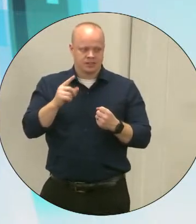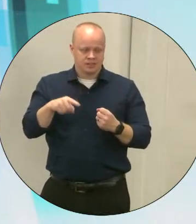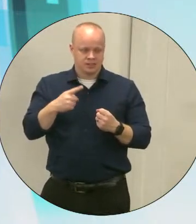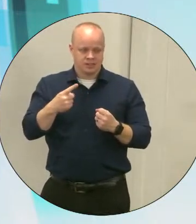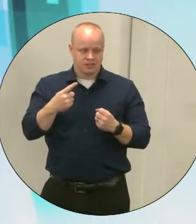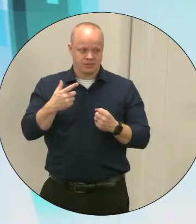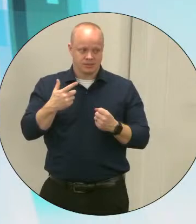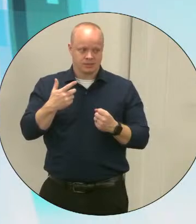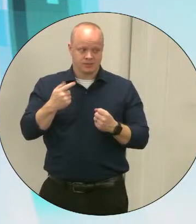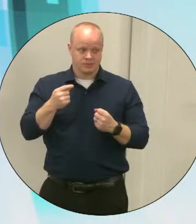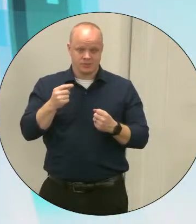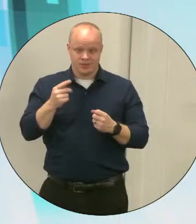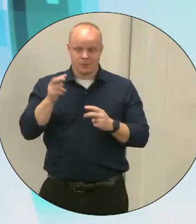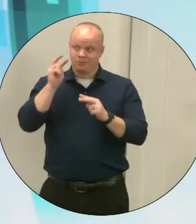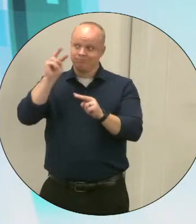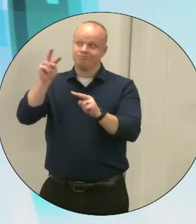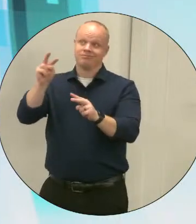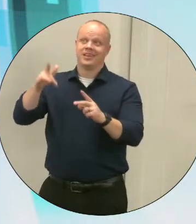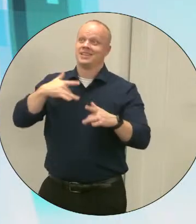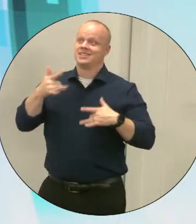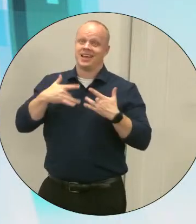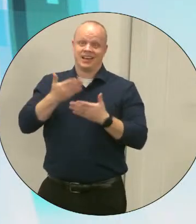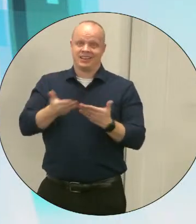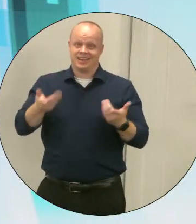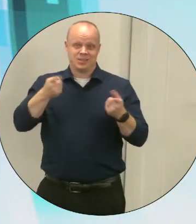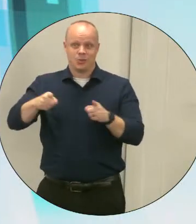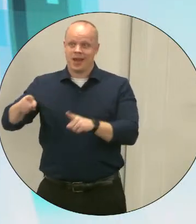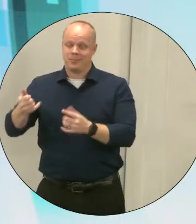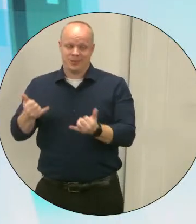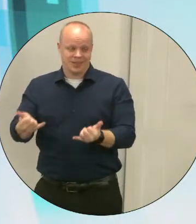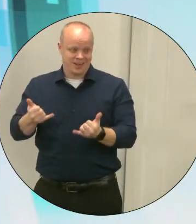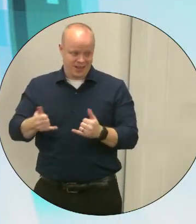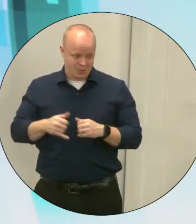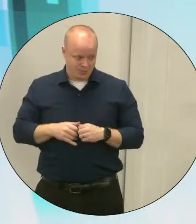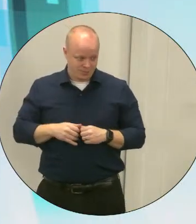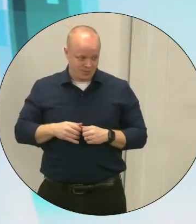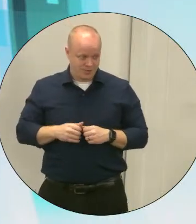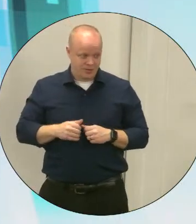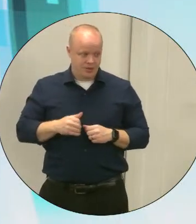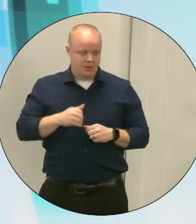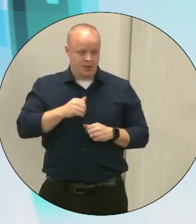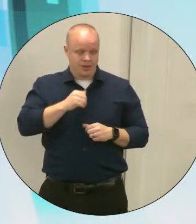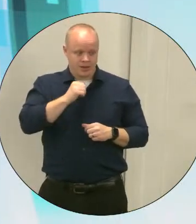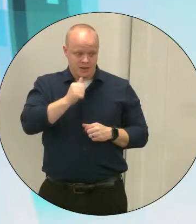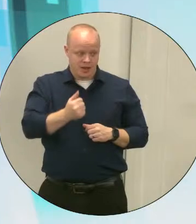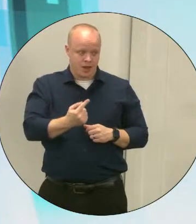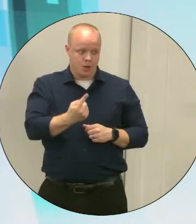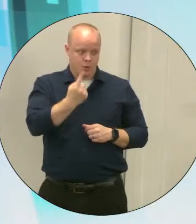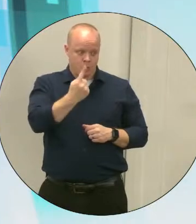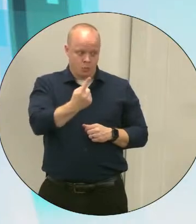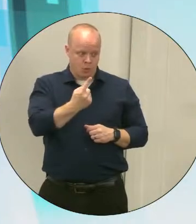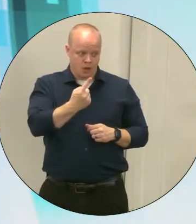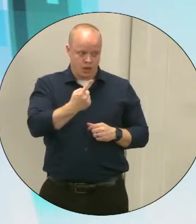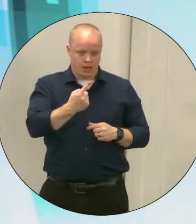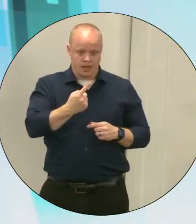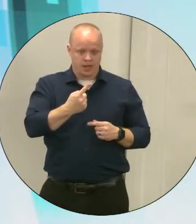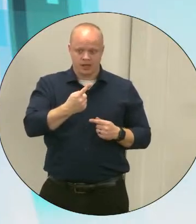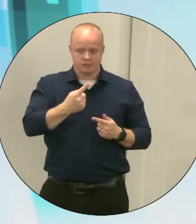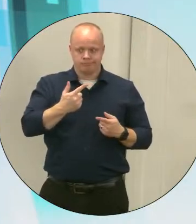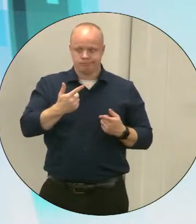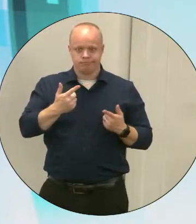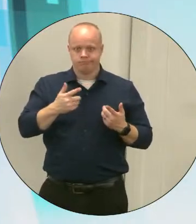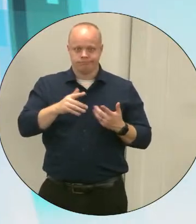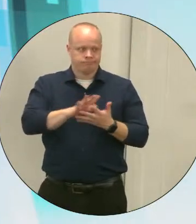I'm just looking for exciting things to happen now. That not one discrepancy tonight,